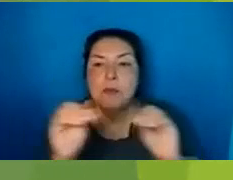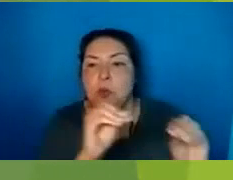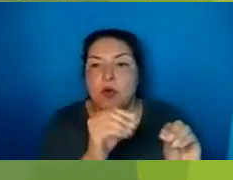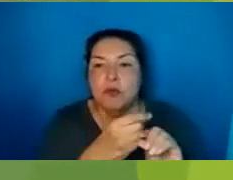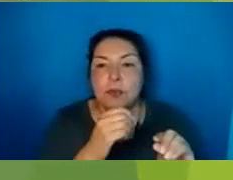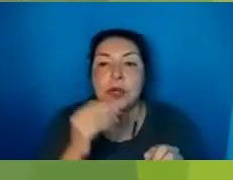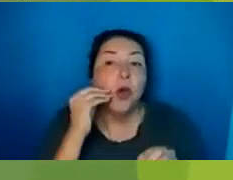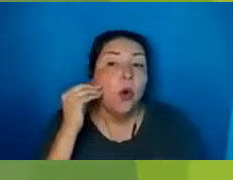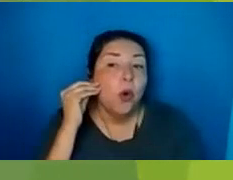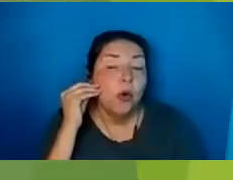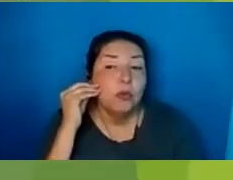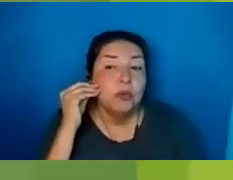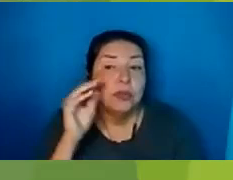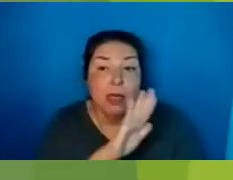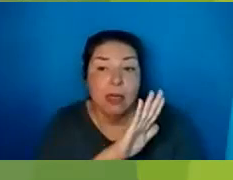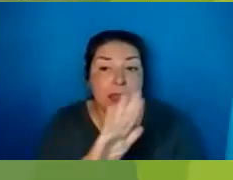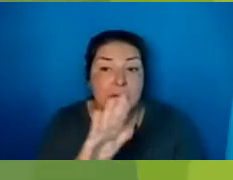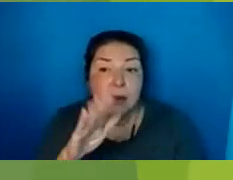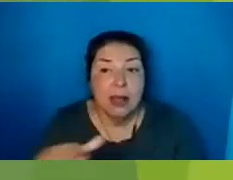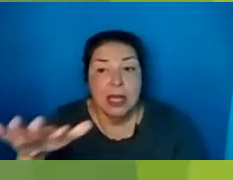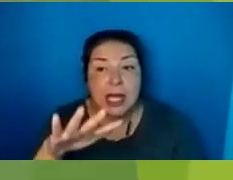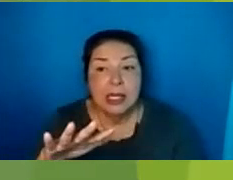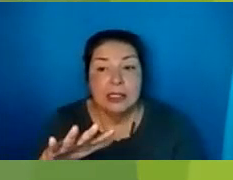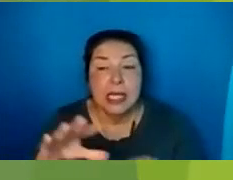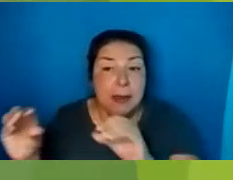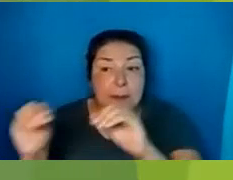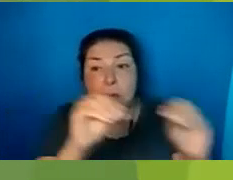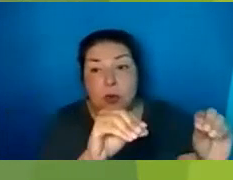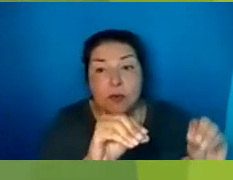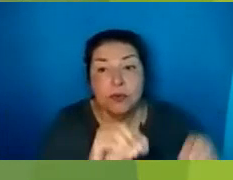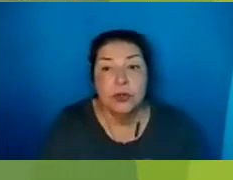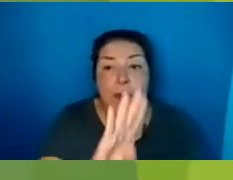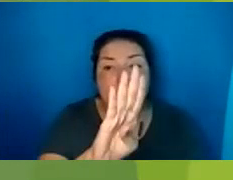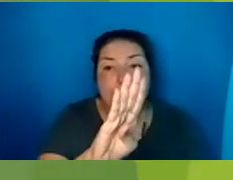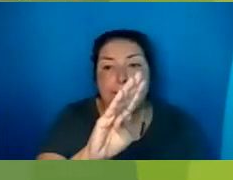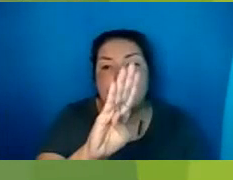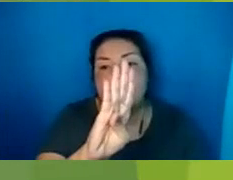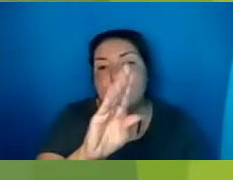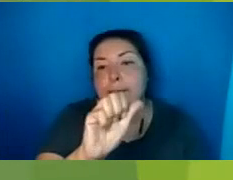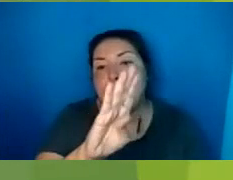land to Babylon. And remember that Jeremiah